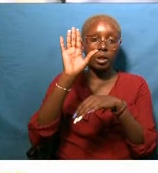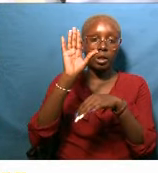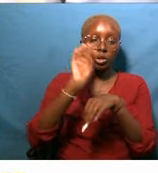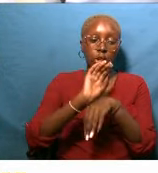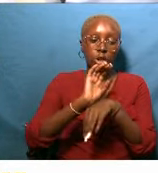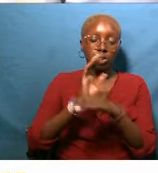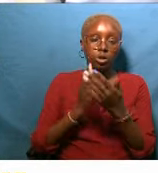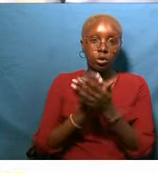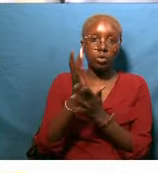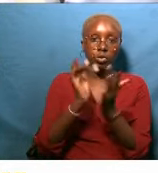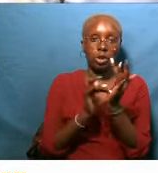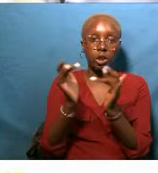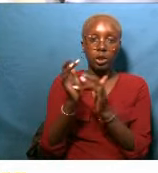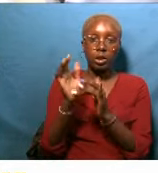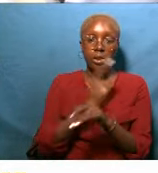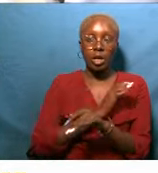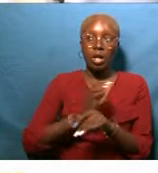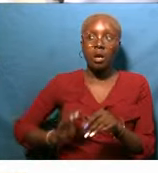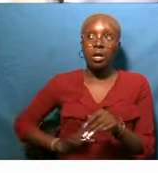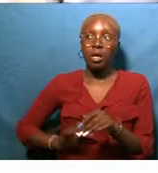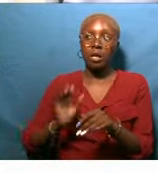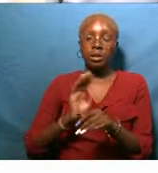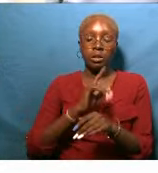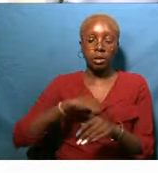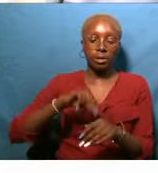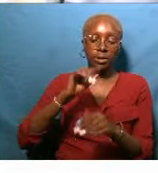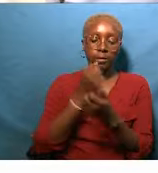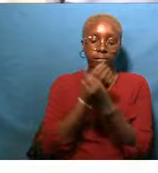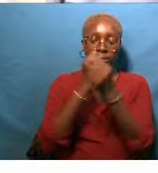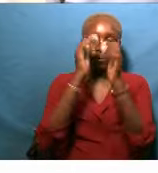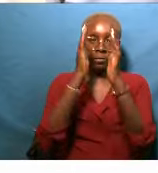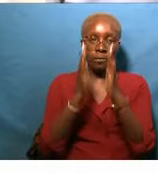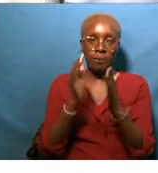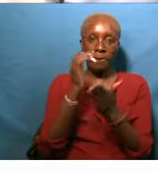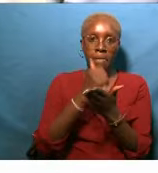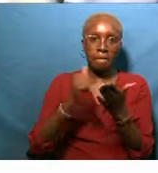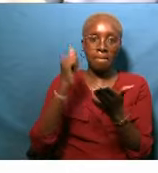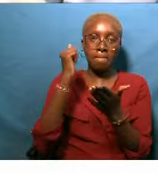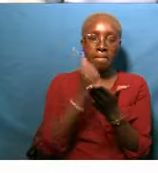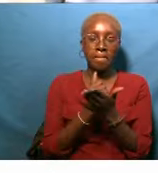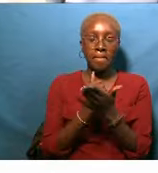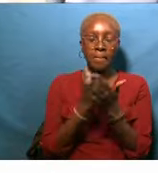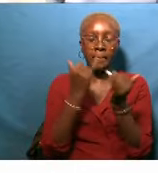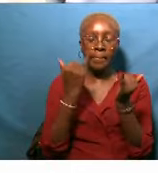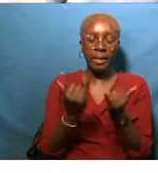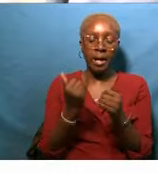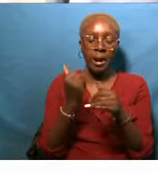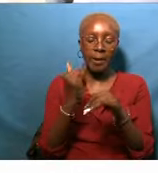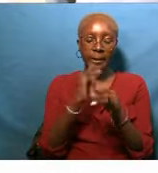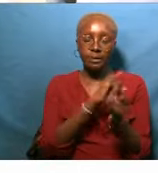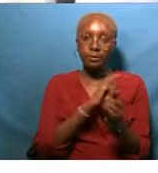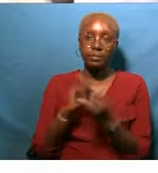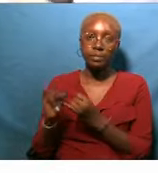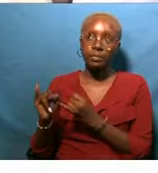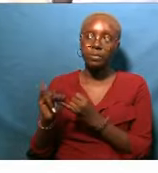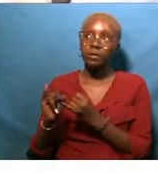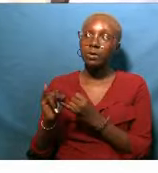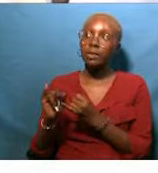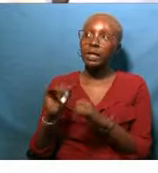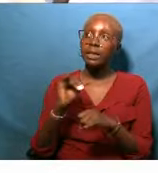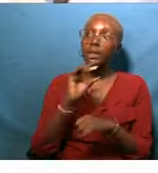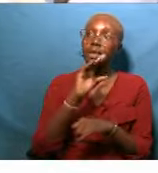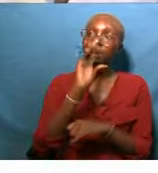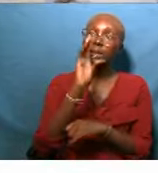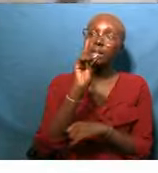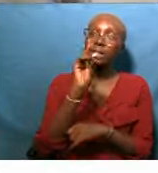Lord and Savior. Amen. Amen. I will now call upon the archdeacons to lead him and seat